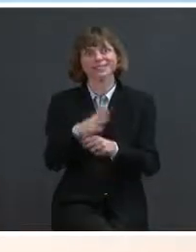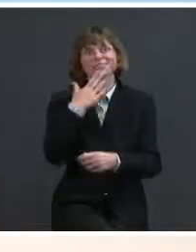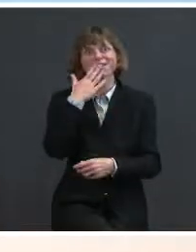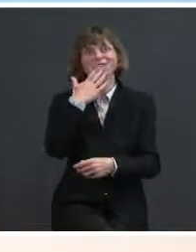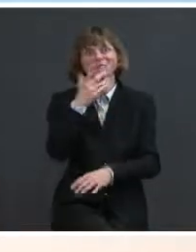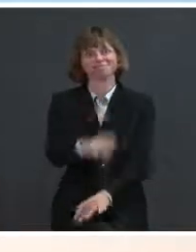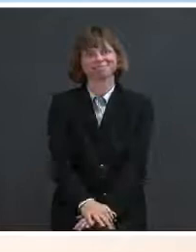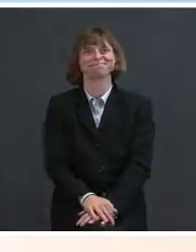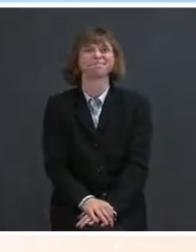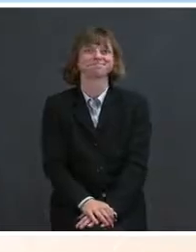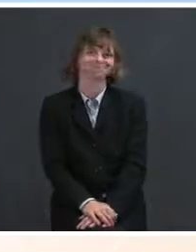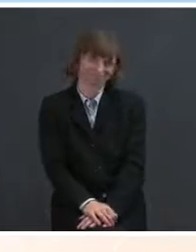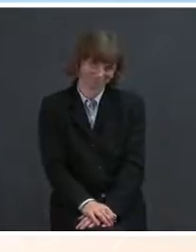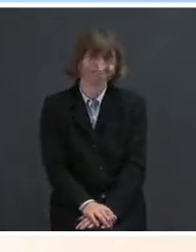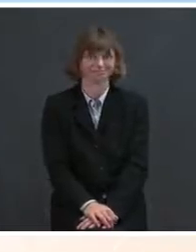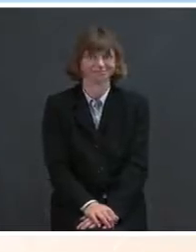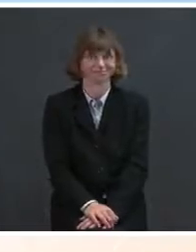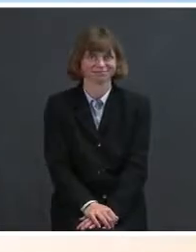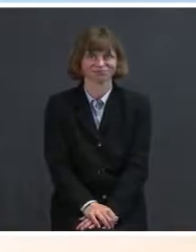Dave.